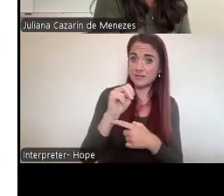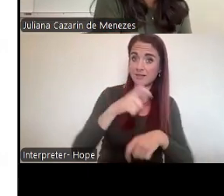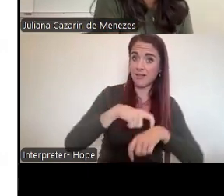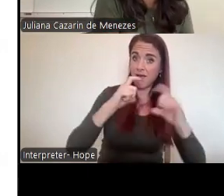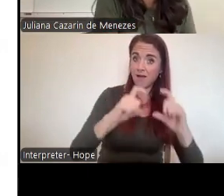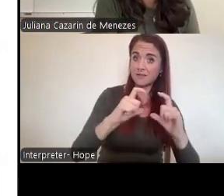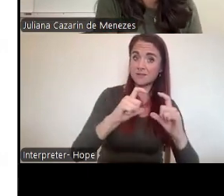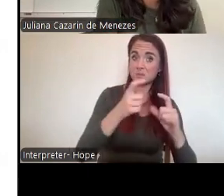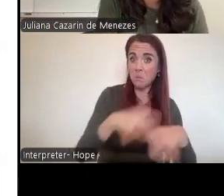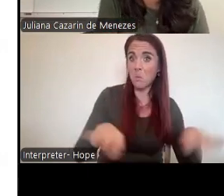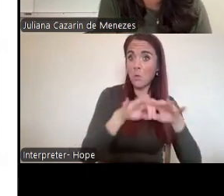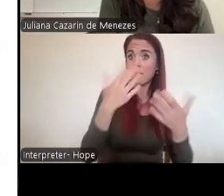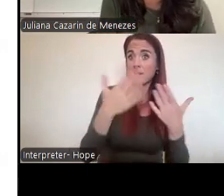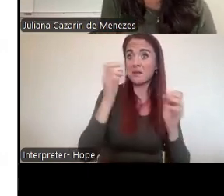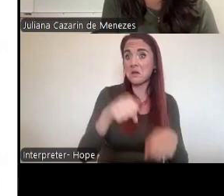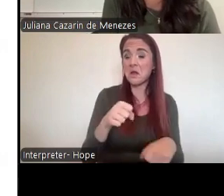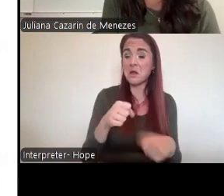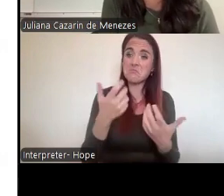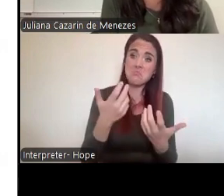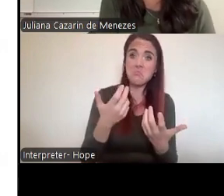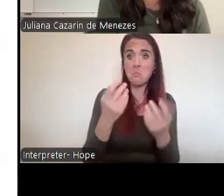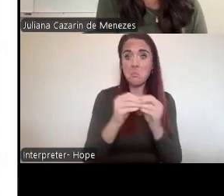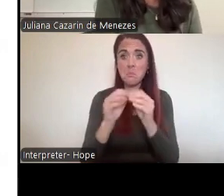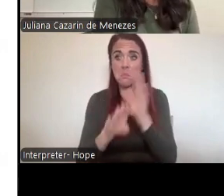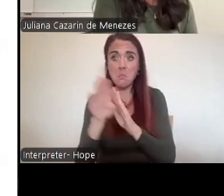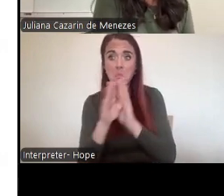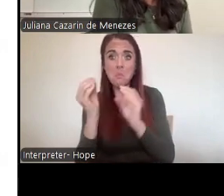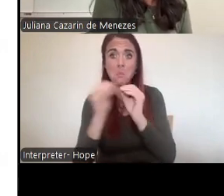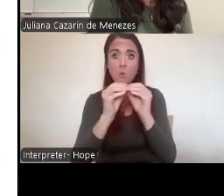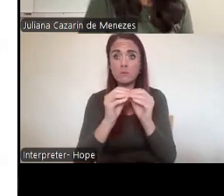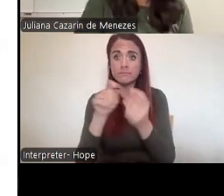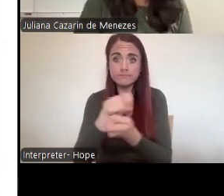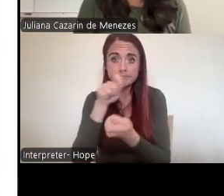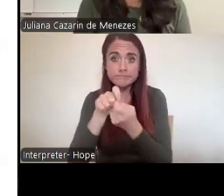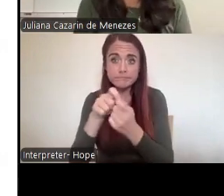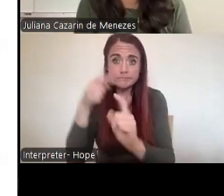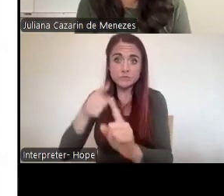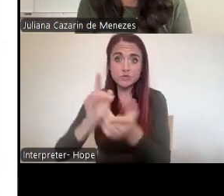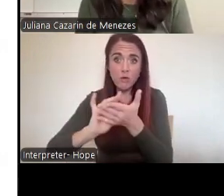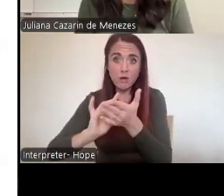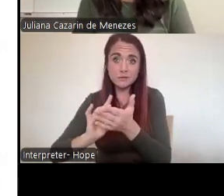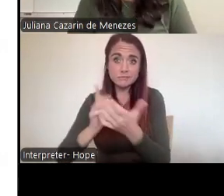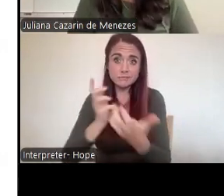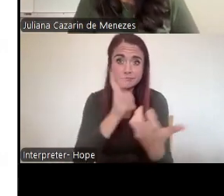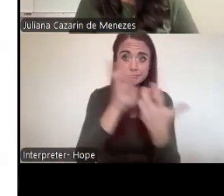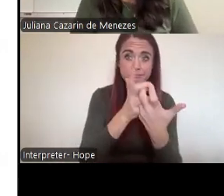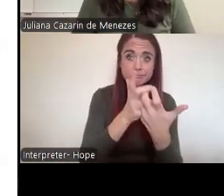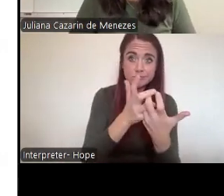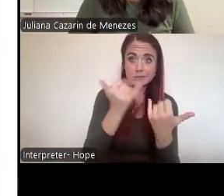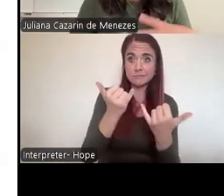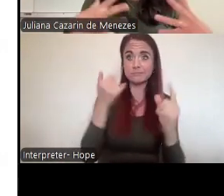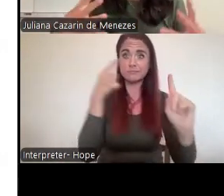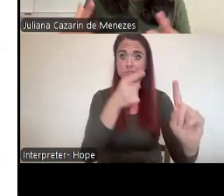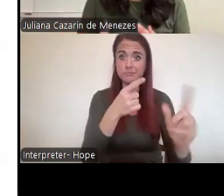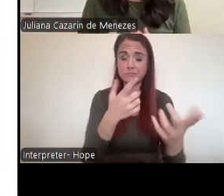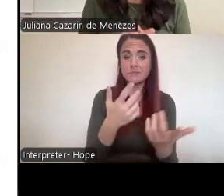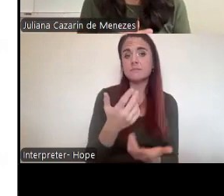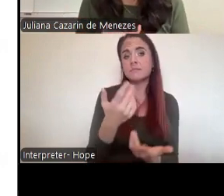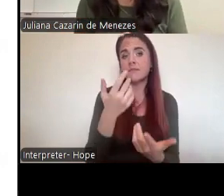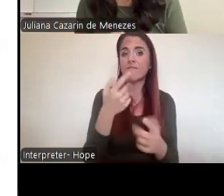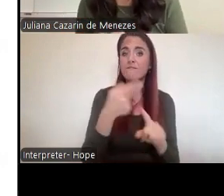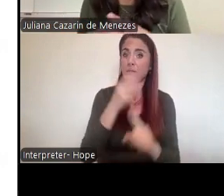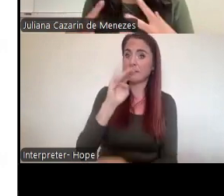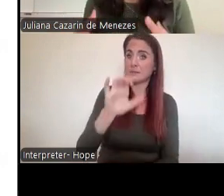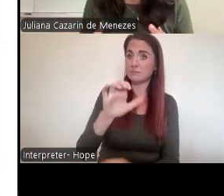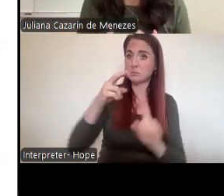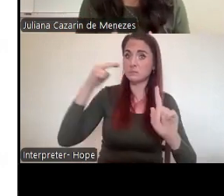the development of more efficient and specific drugs. So from a MYC perspective, it's important to mention that tumors with